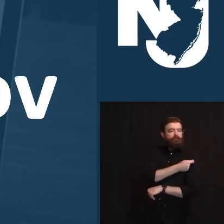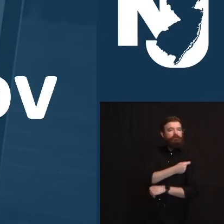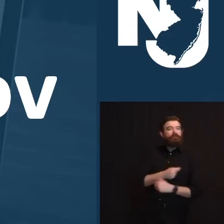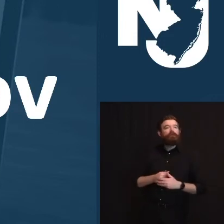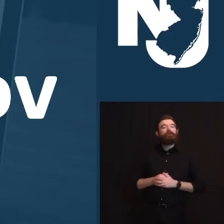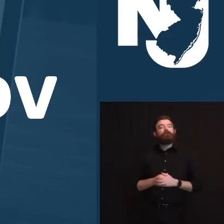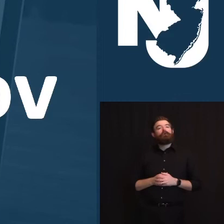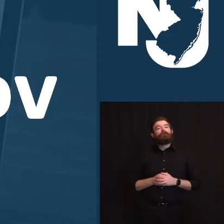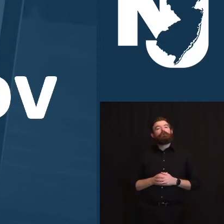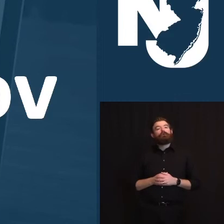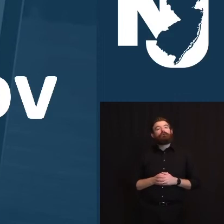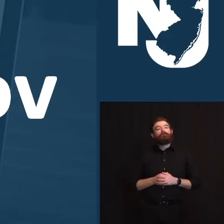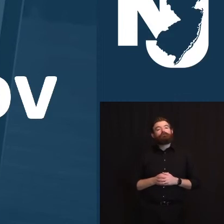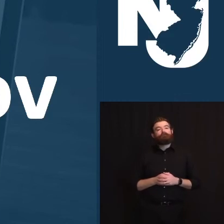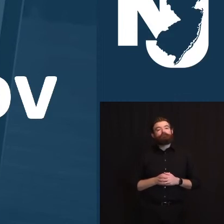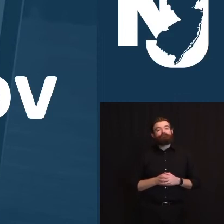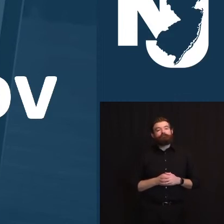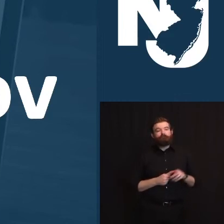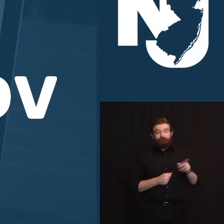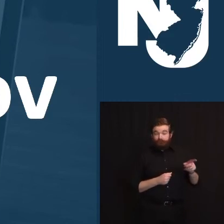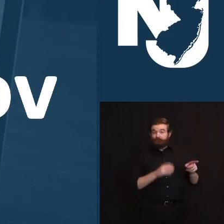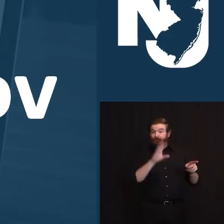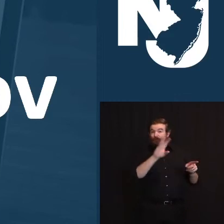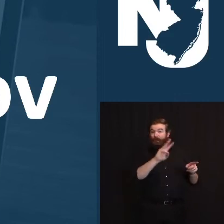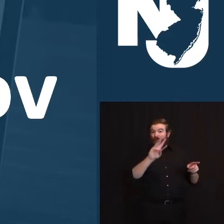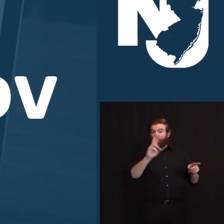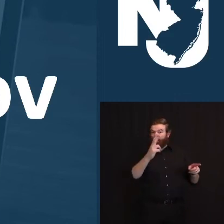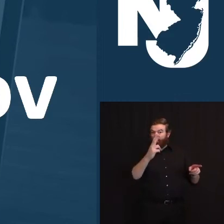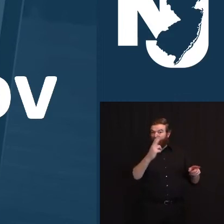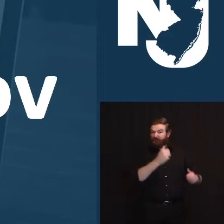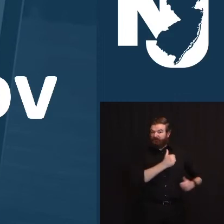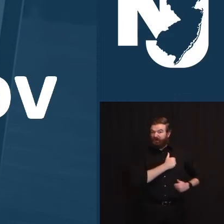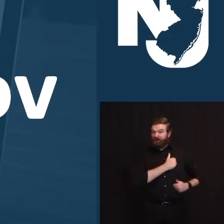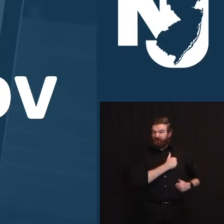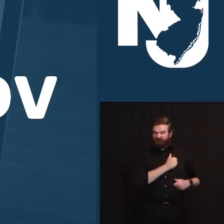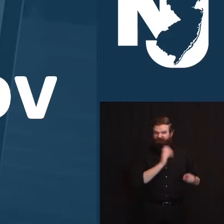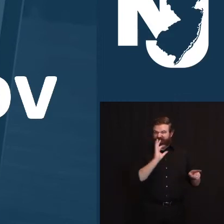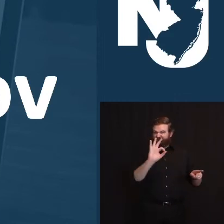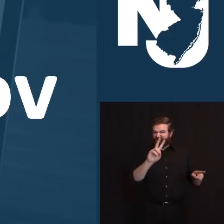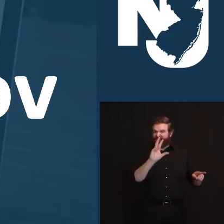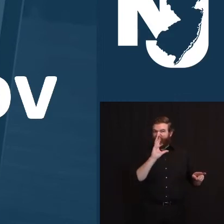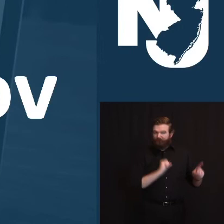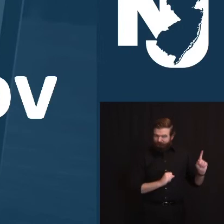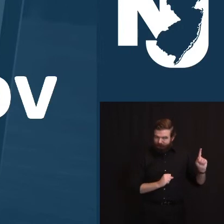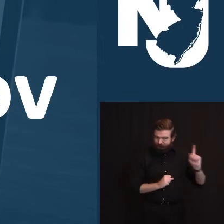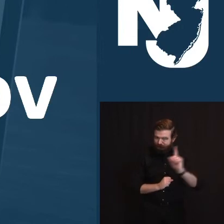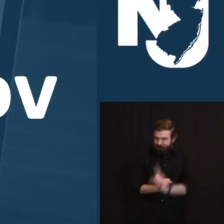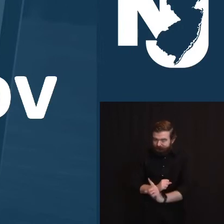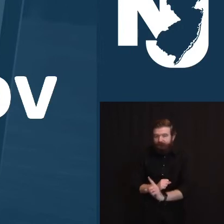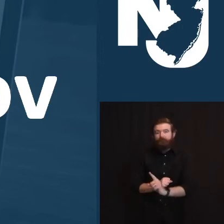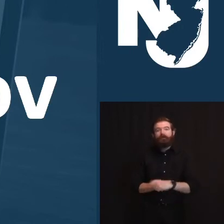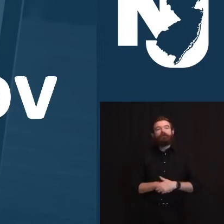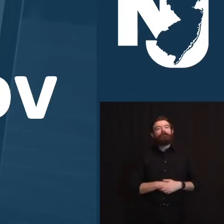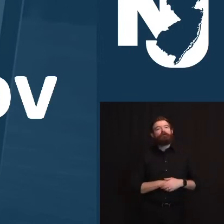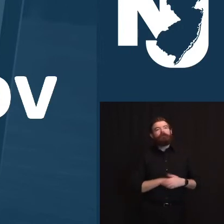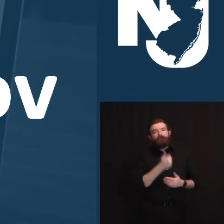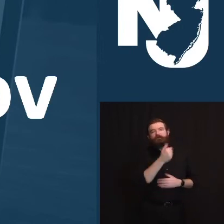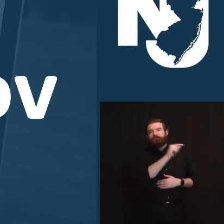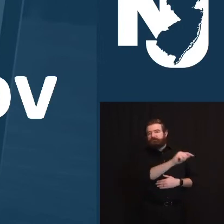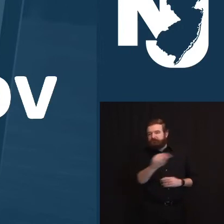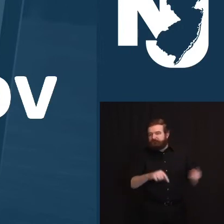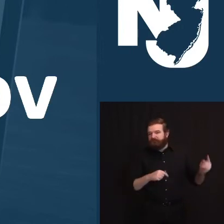a member of Reverend Charles Boyer's congregation, and Reverend Boyer was there with us. Reva Foster, the leader of the New Jersey